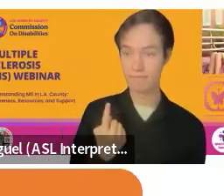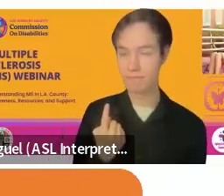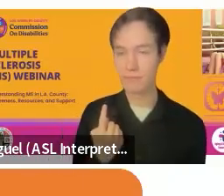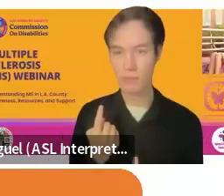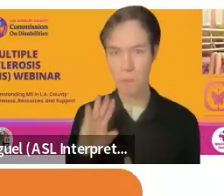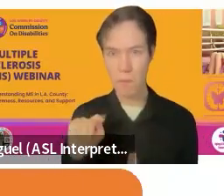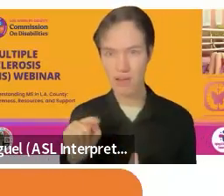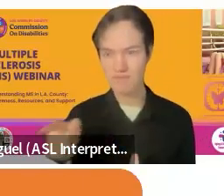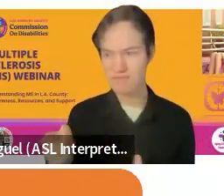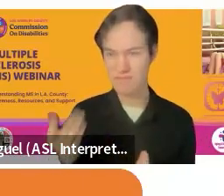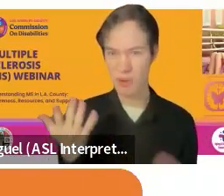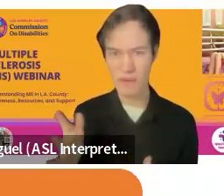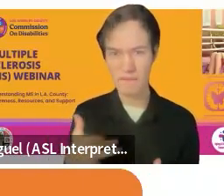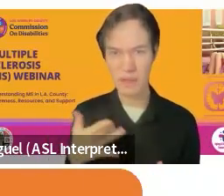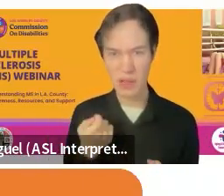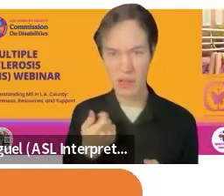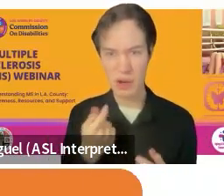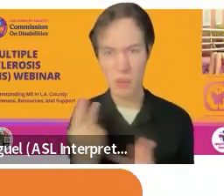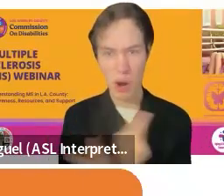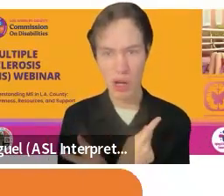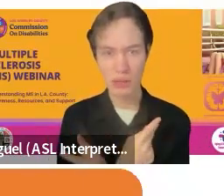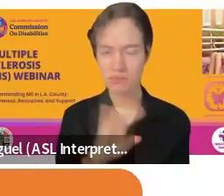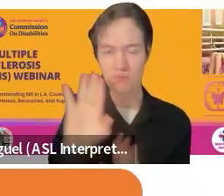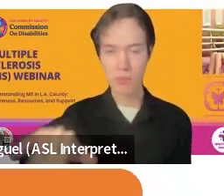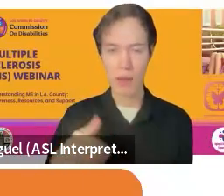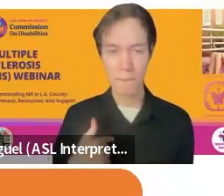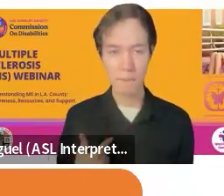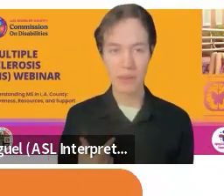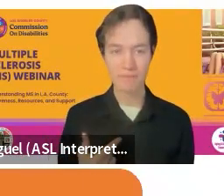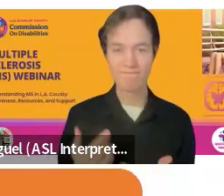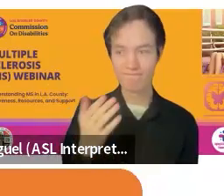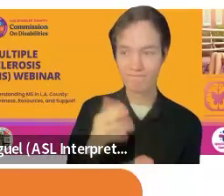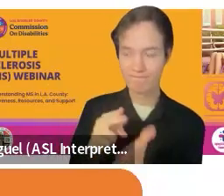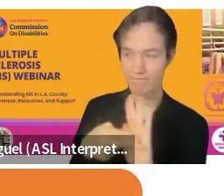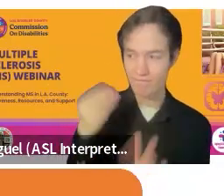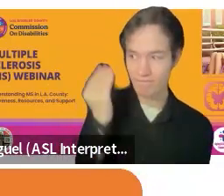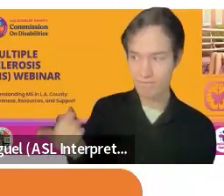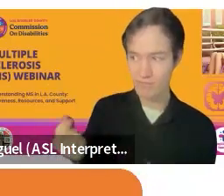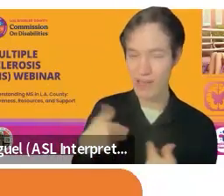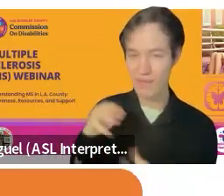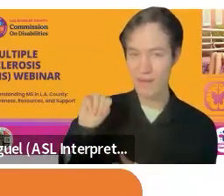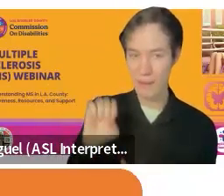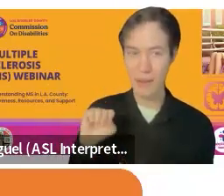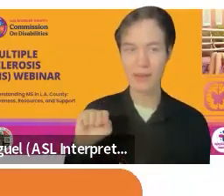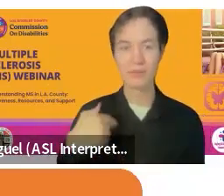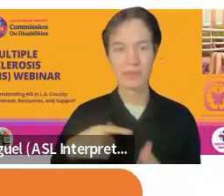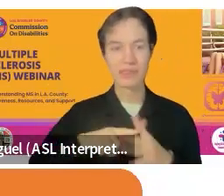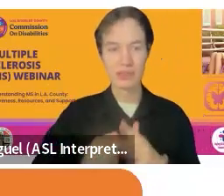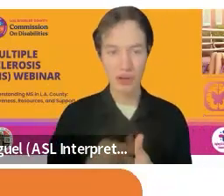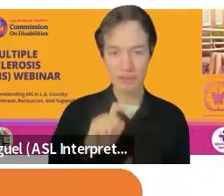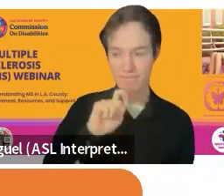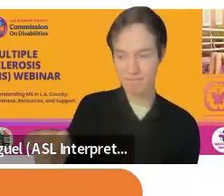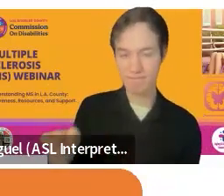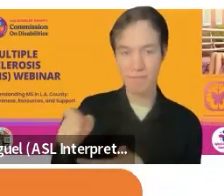But I made the diagnosis and started him on one of our high efficacy medications, rituximab, as quickly as